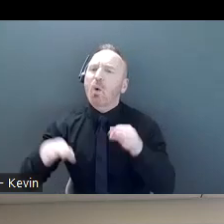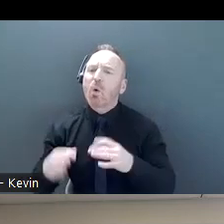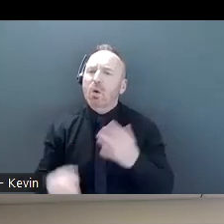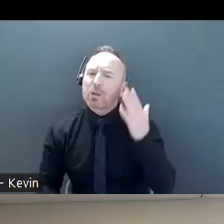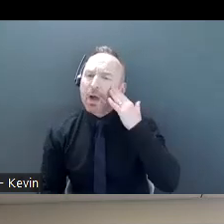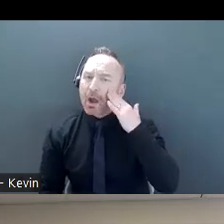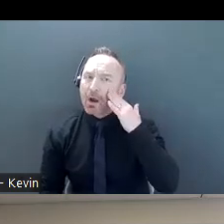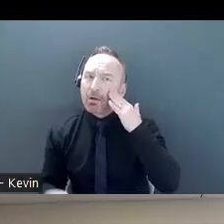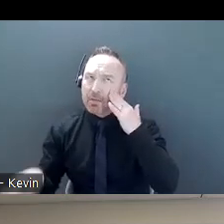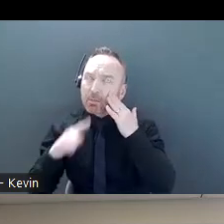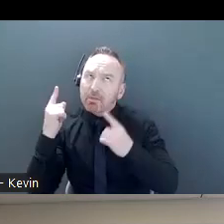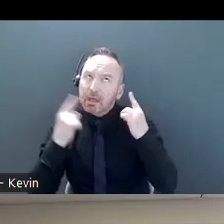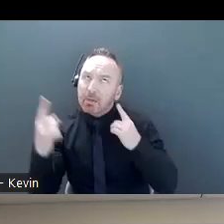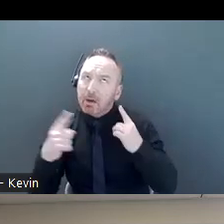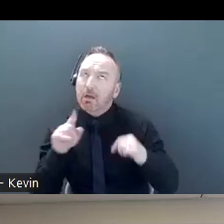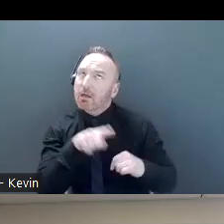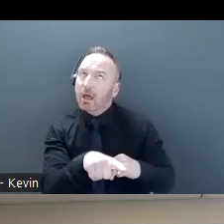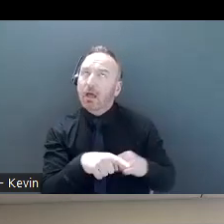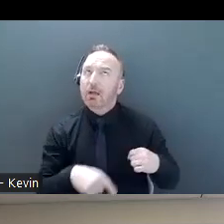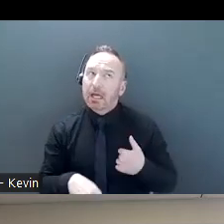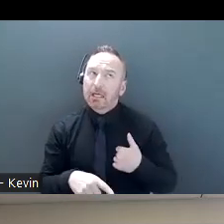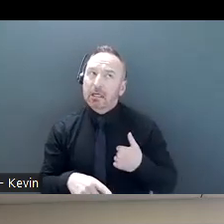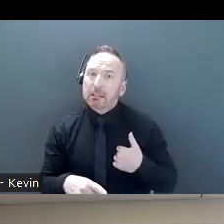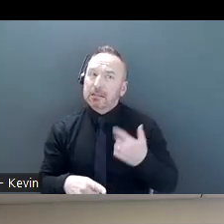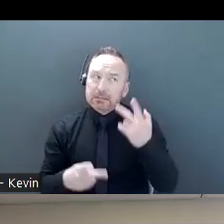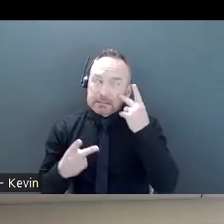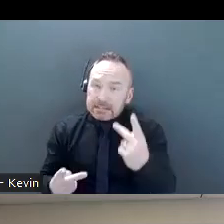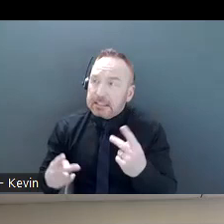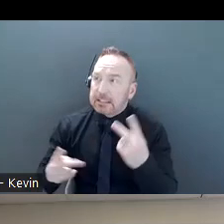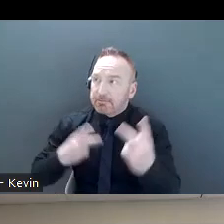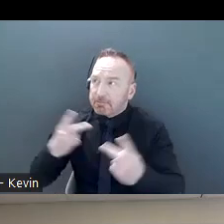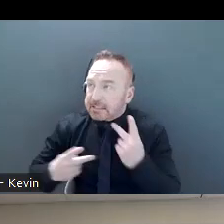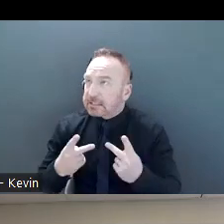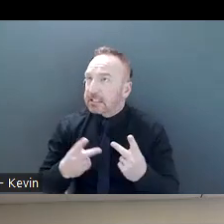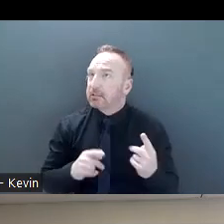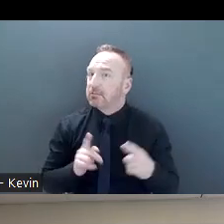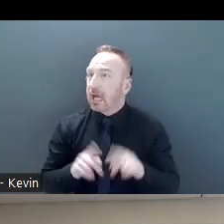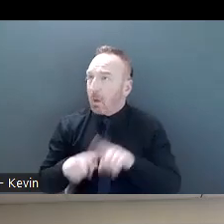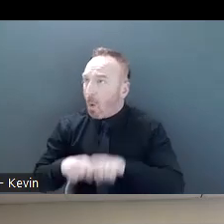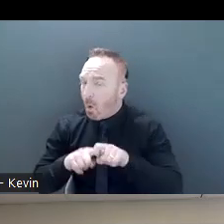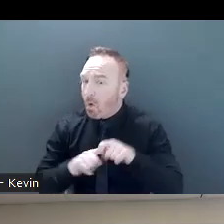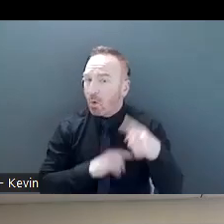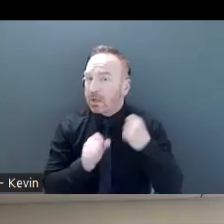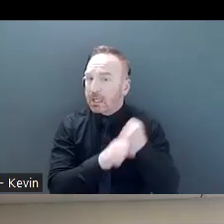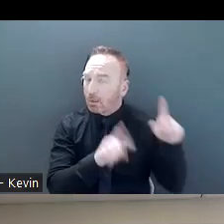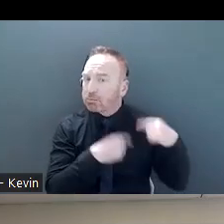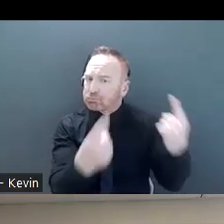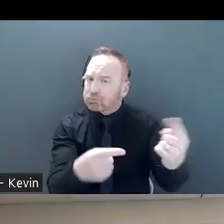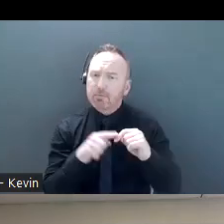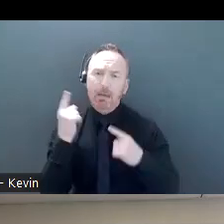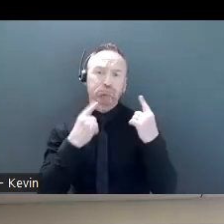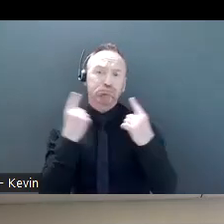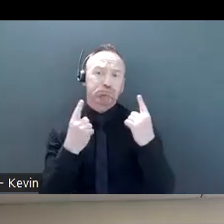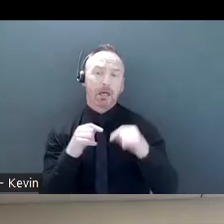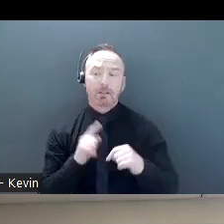consider. But you're going to get into a very fact-based test of whether or not you think it's in the best interest of the child. We haven't highlighted it,